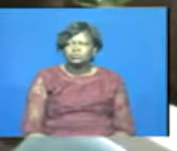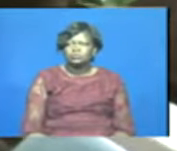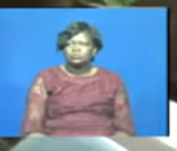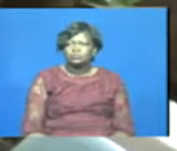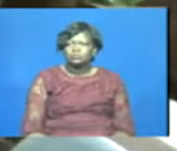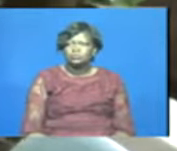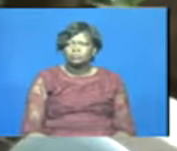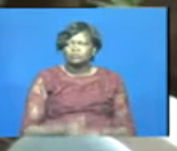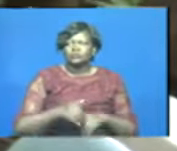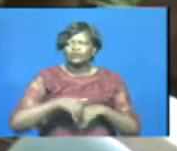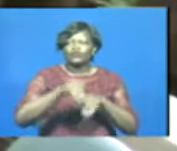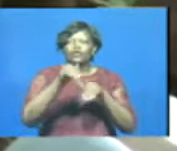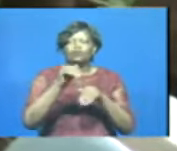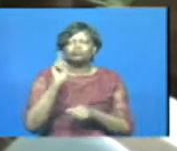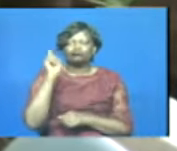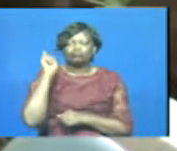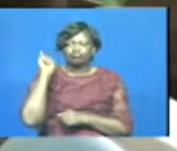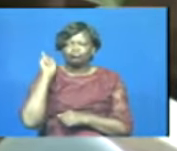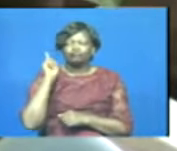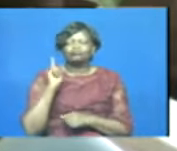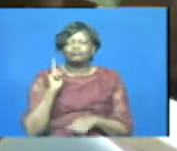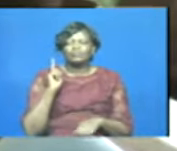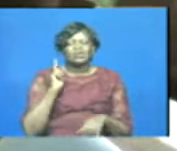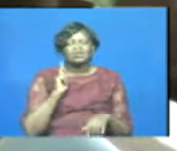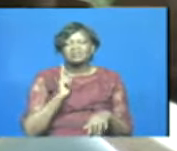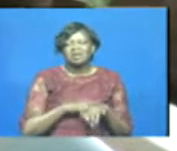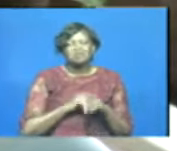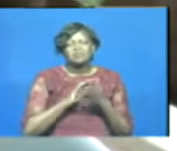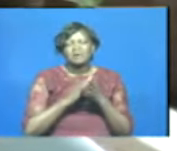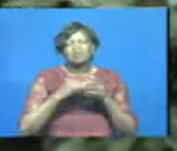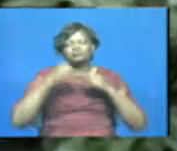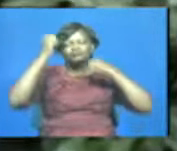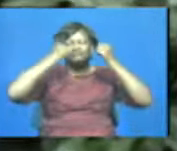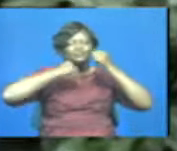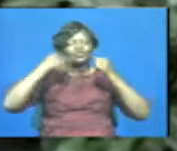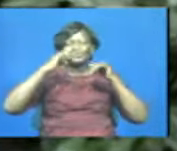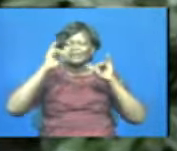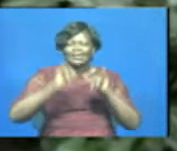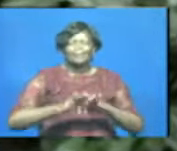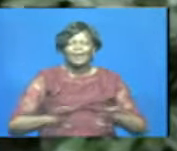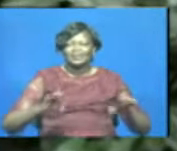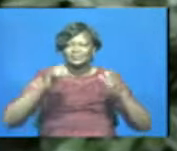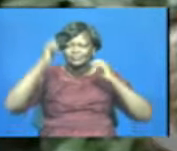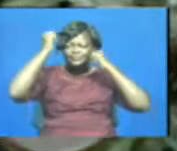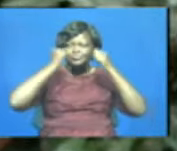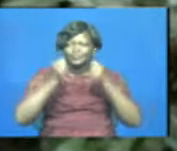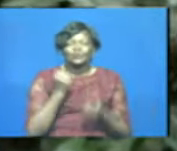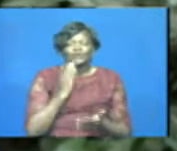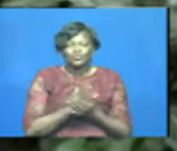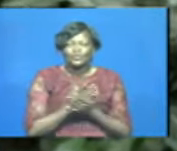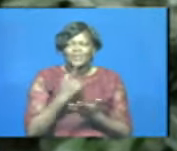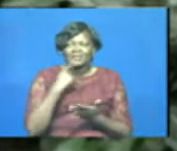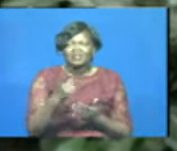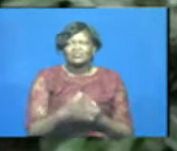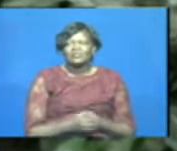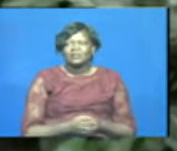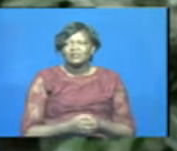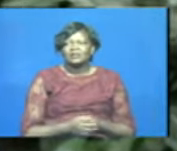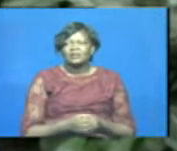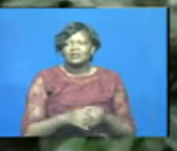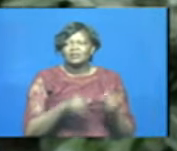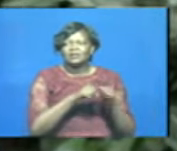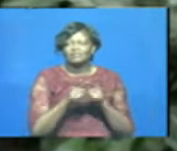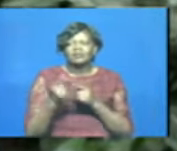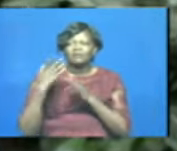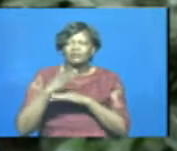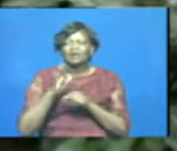According to Major Gichuhi, once a military man, always a military man. That one I can assure you. Even after many